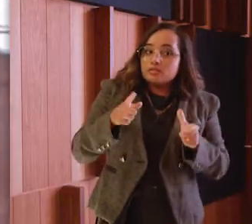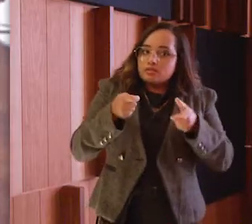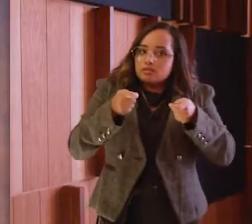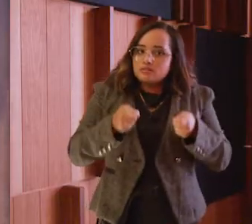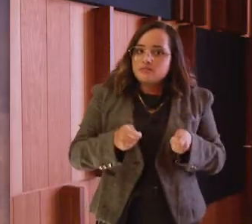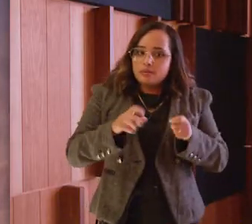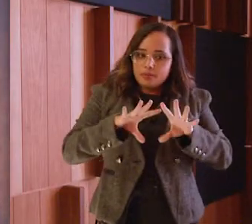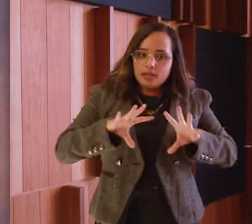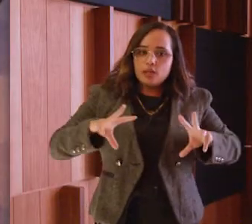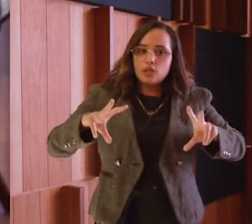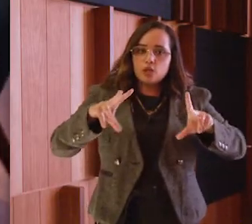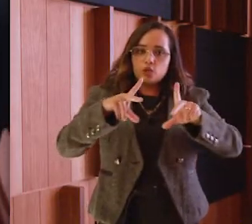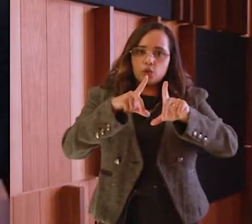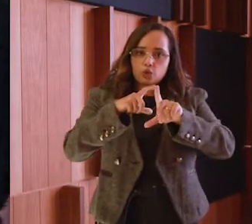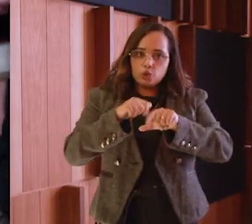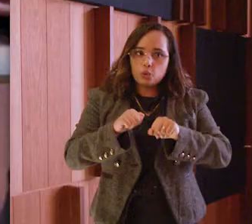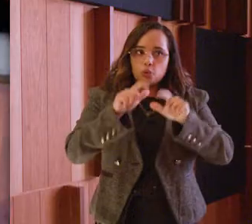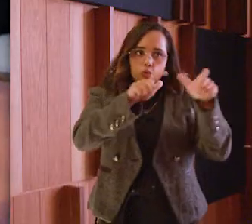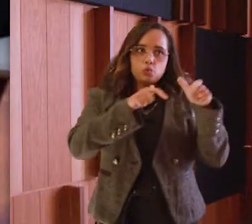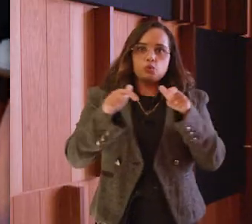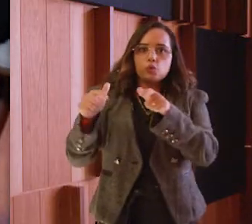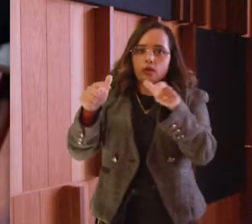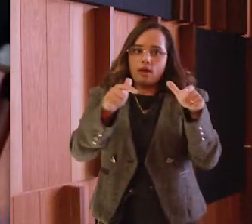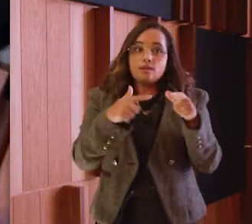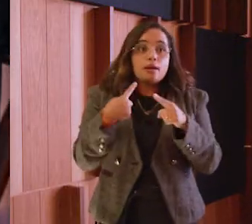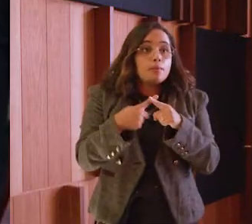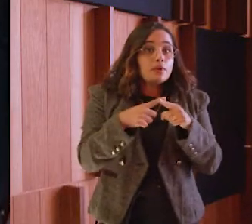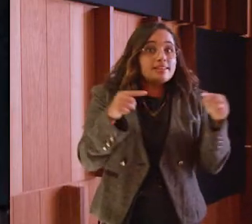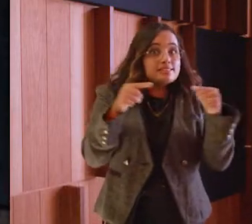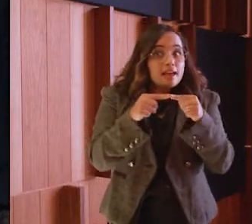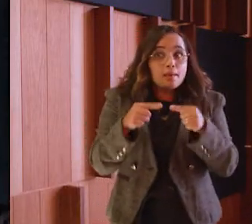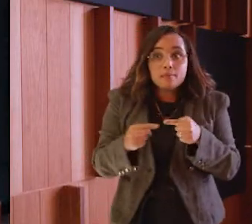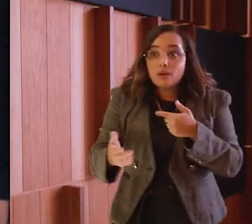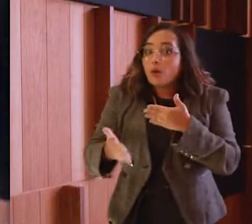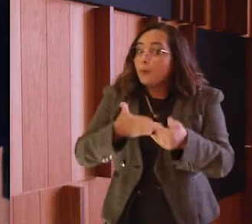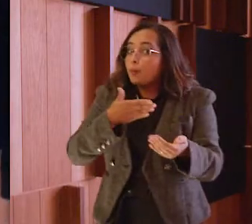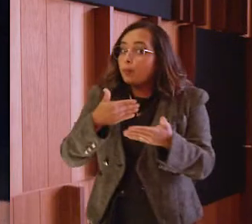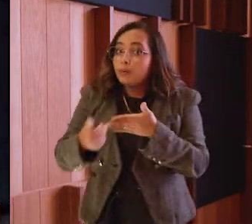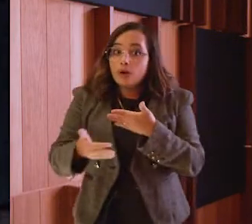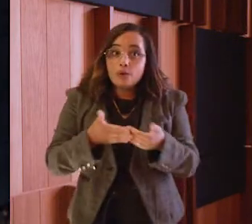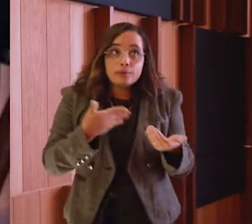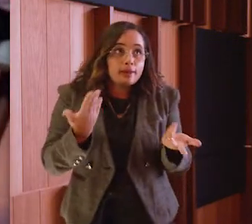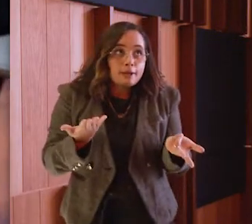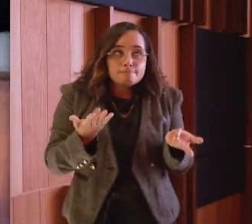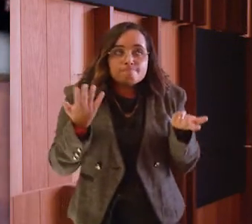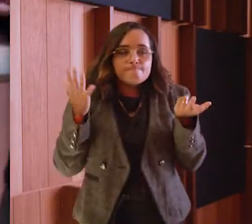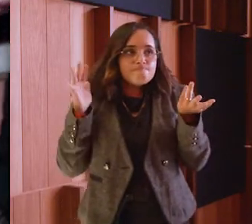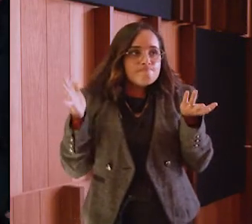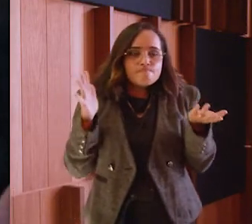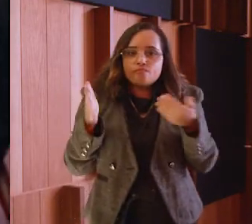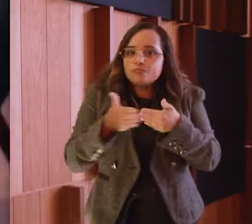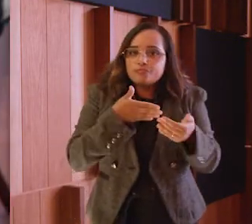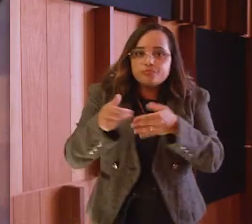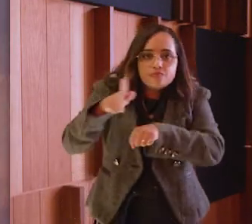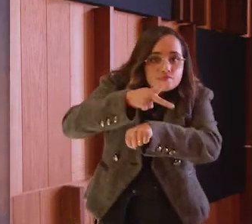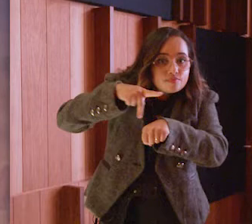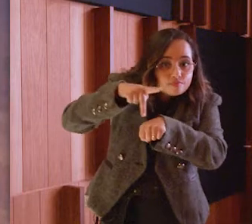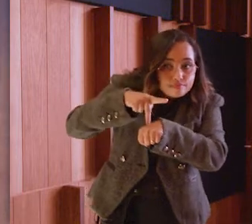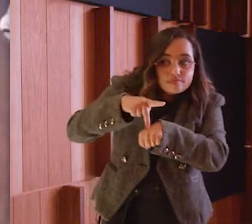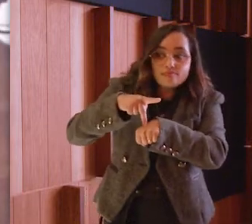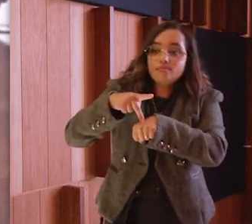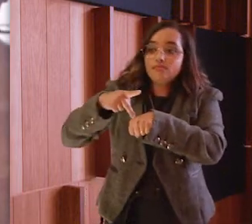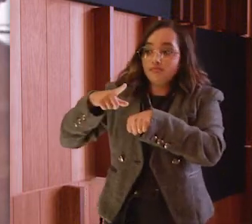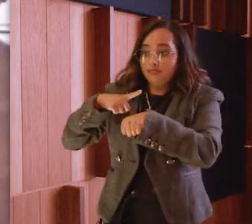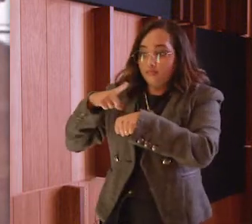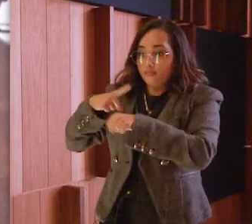any company that has greater than 750 million euro revenue, and it's designed to ensure that